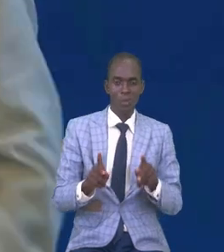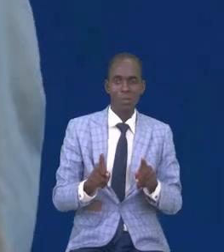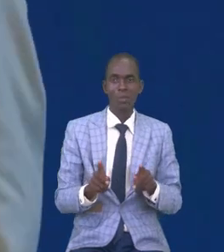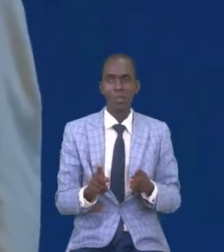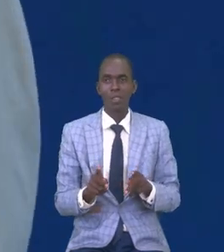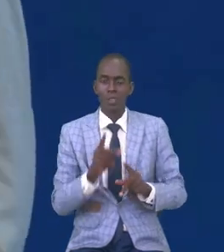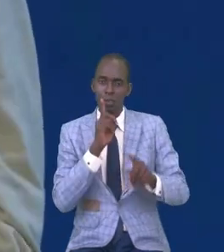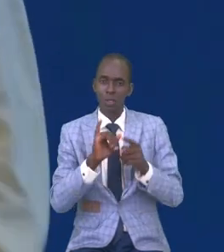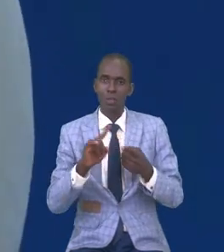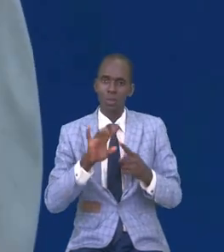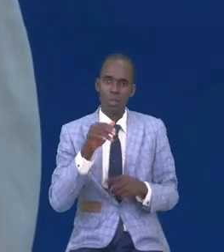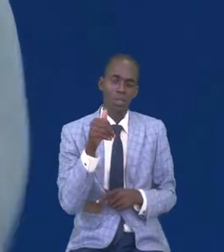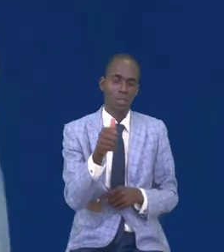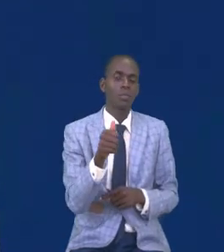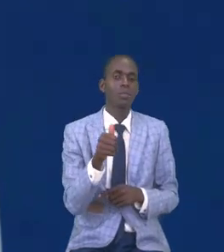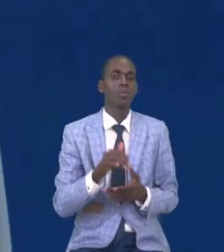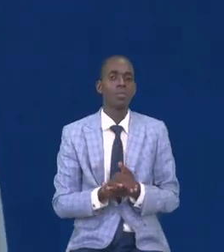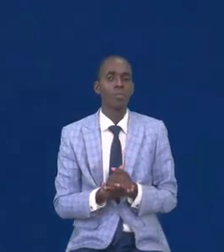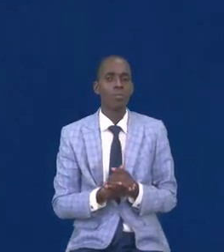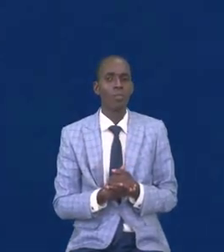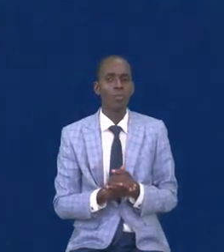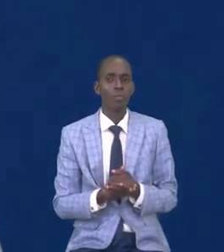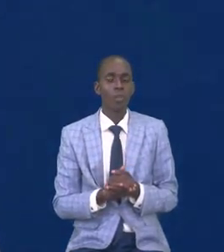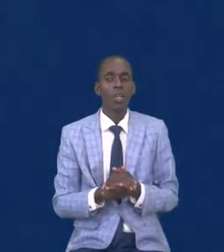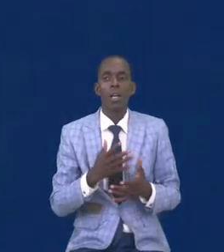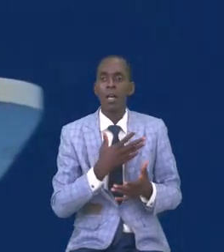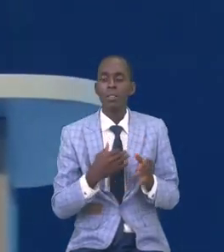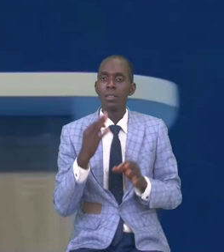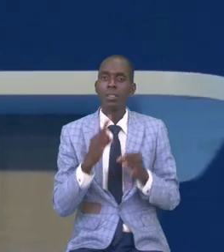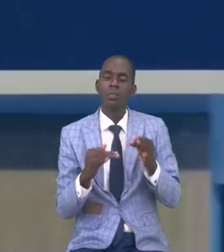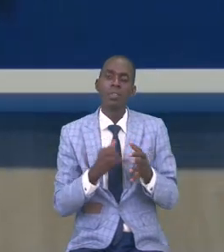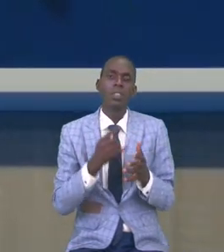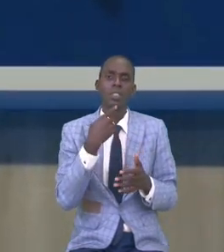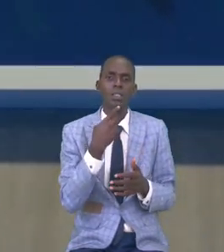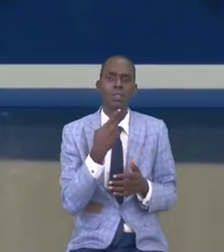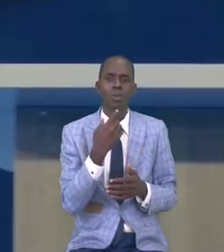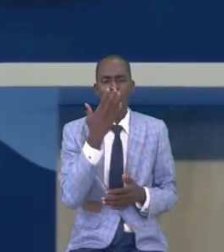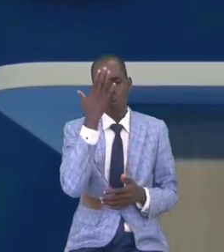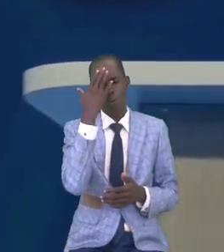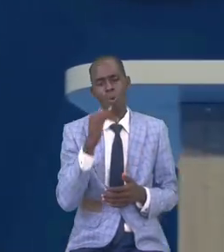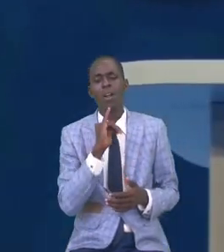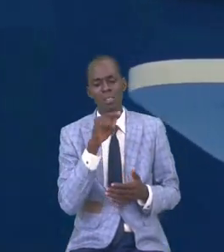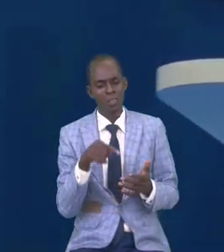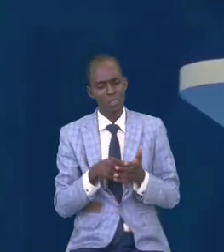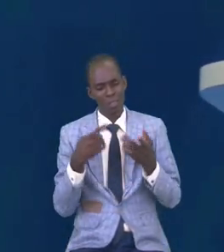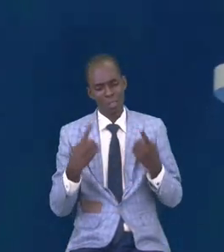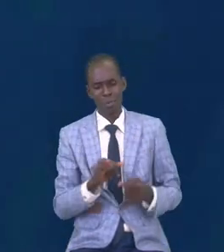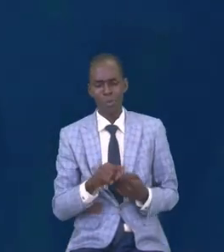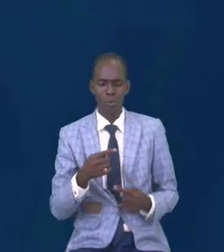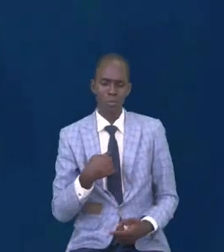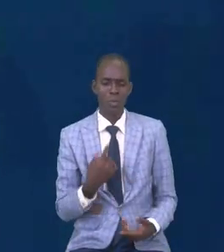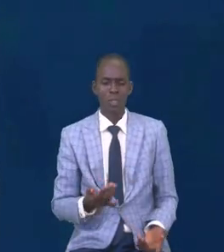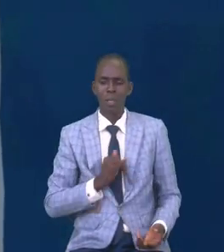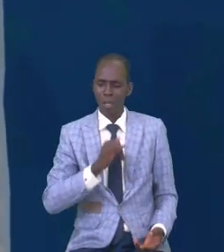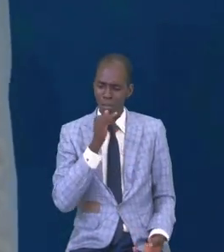to yourself, and then you're happy. But if you say, why is this happening to me? I'm